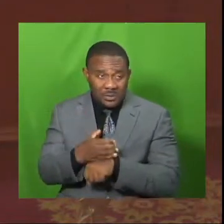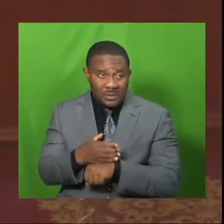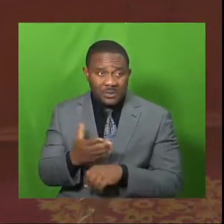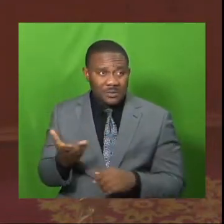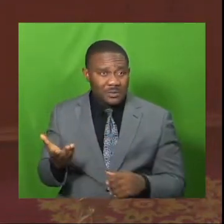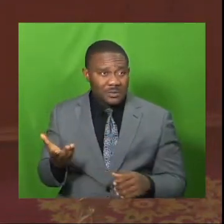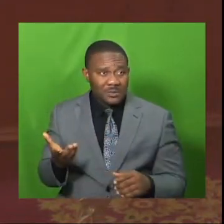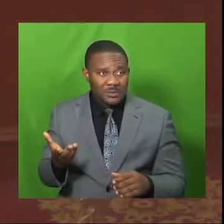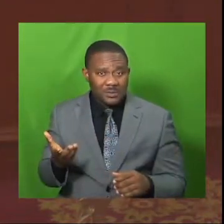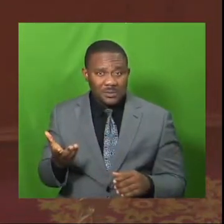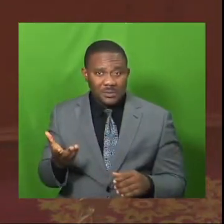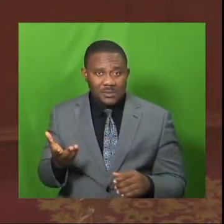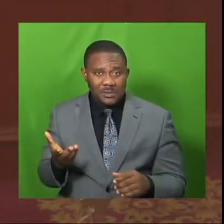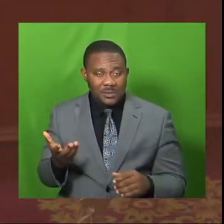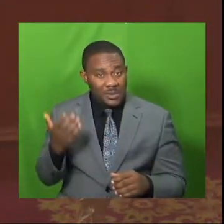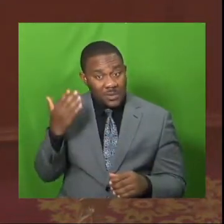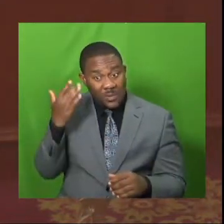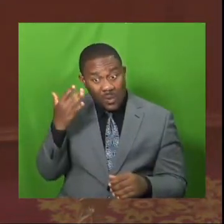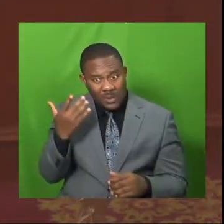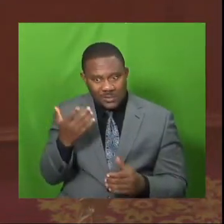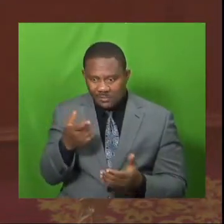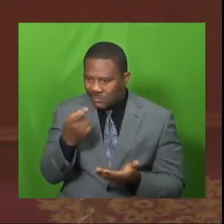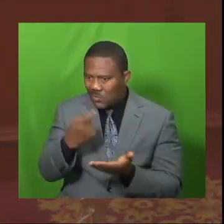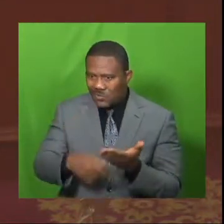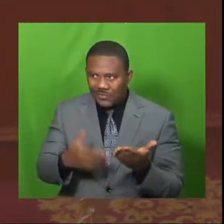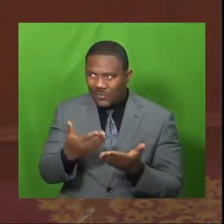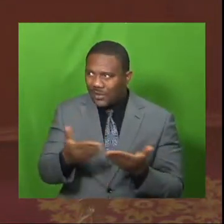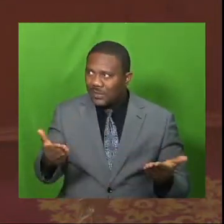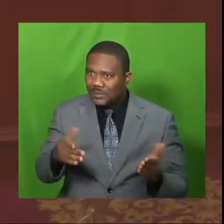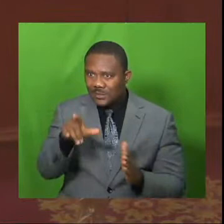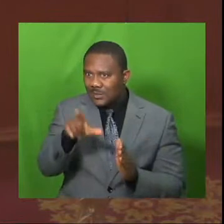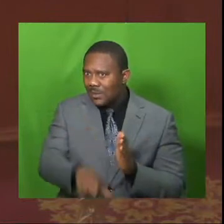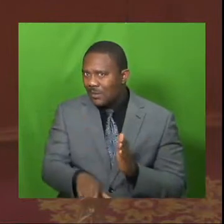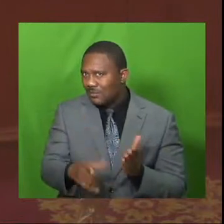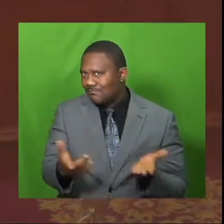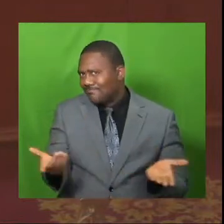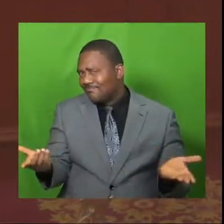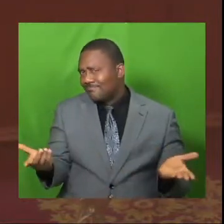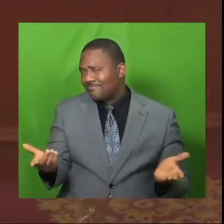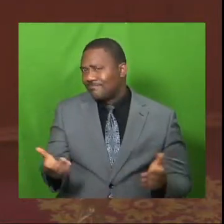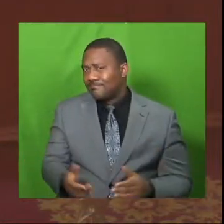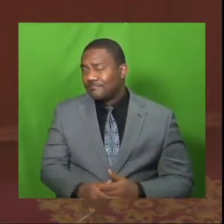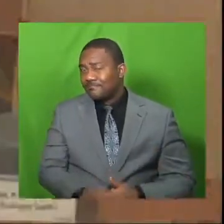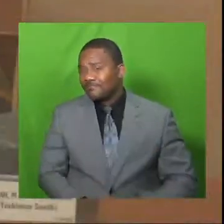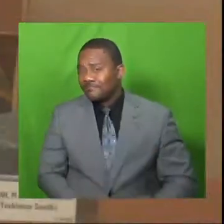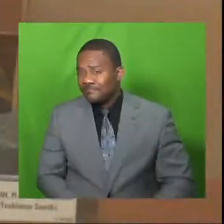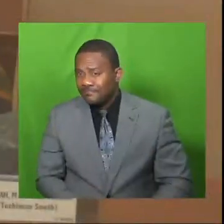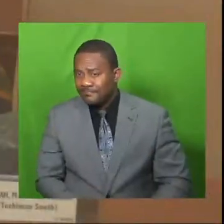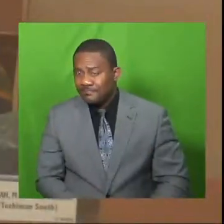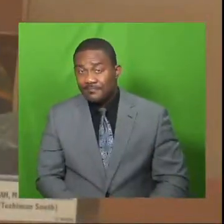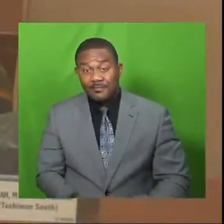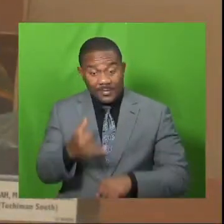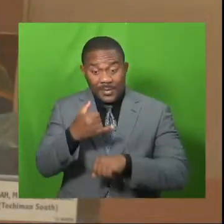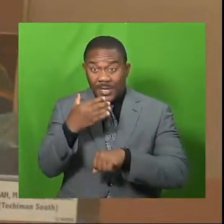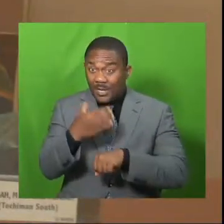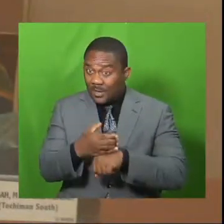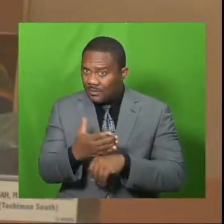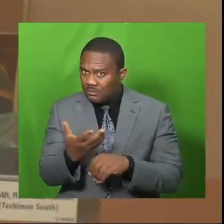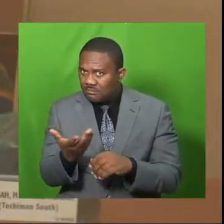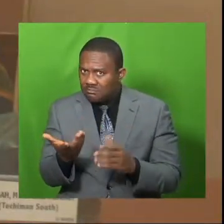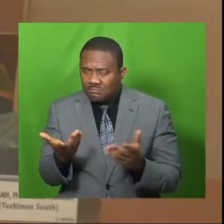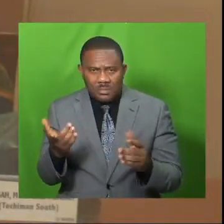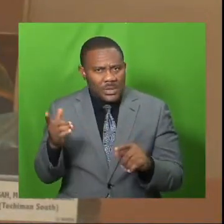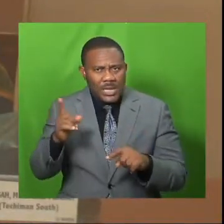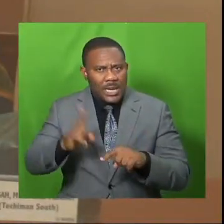that inflation is low. It is because of that interest rates are low. It is because of that in Côte d'Ivoire, you will not find